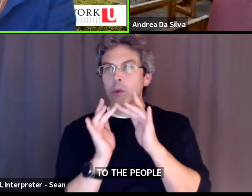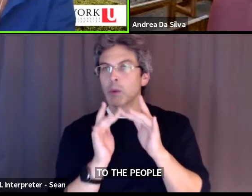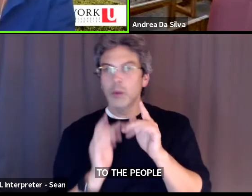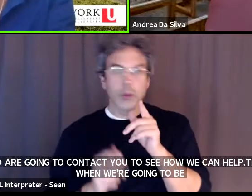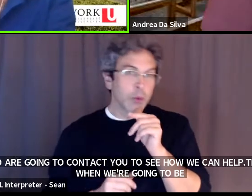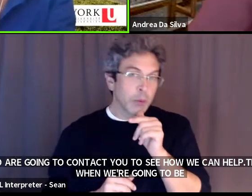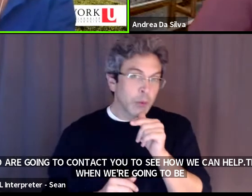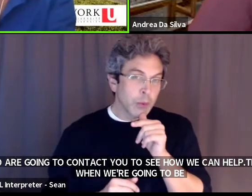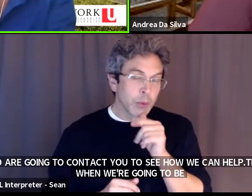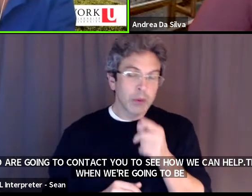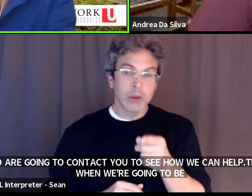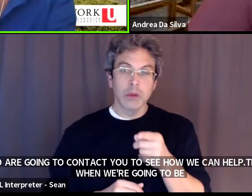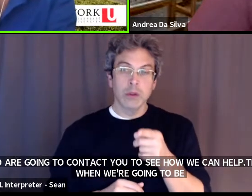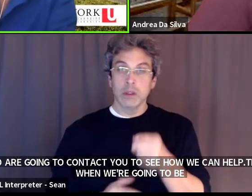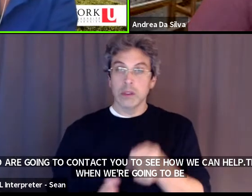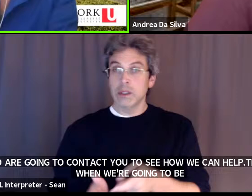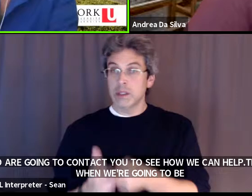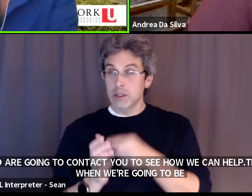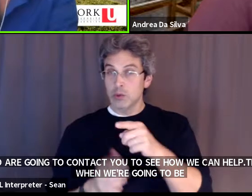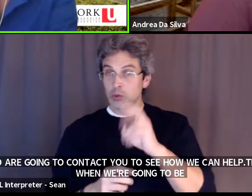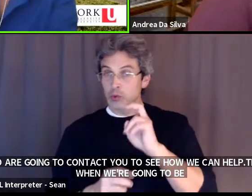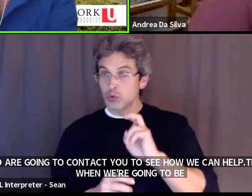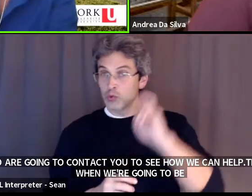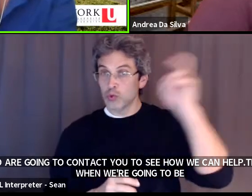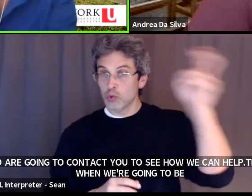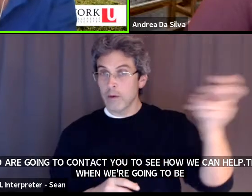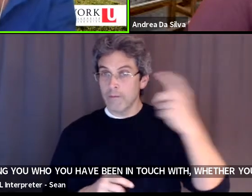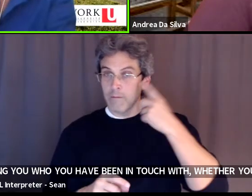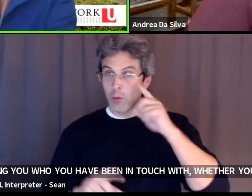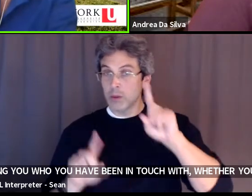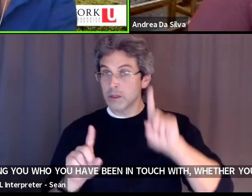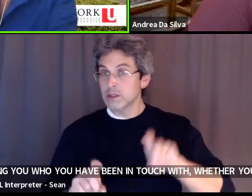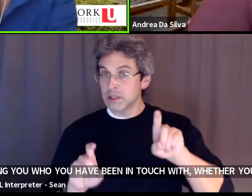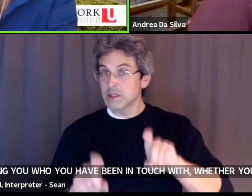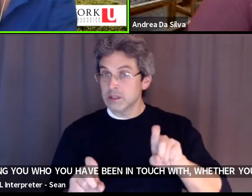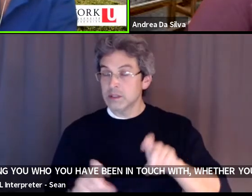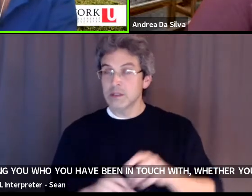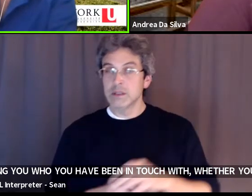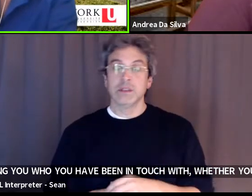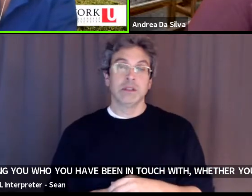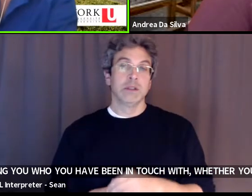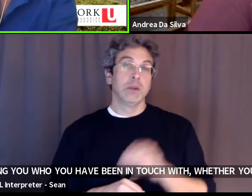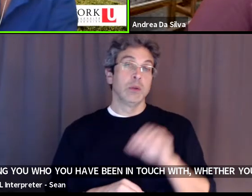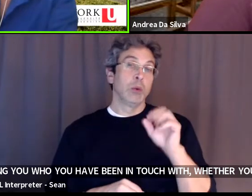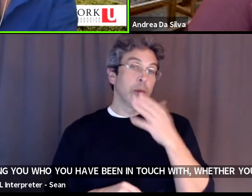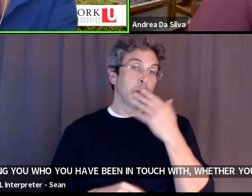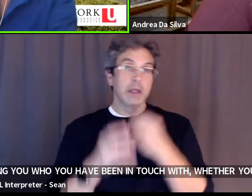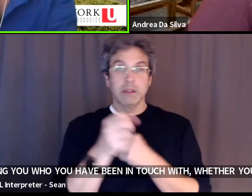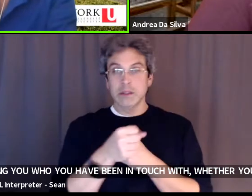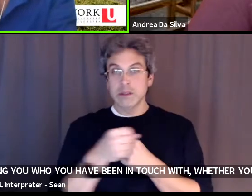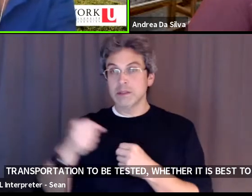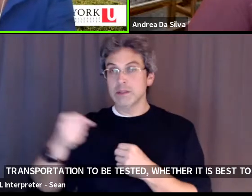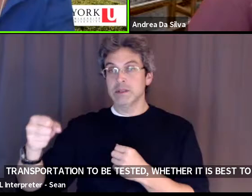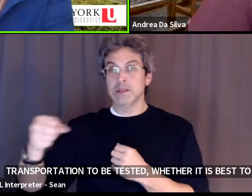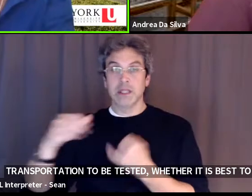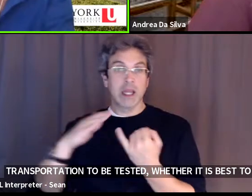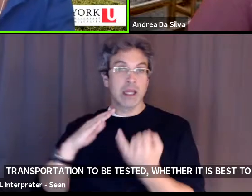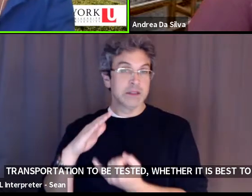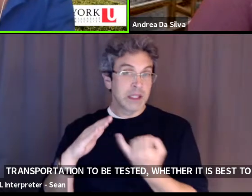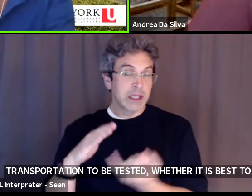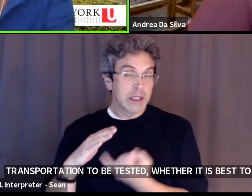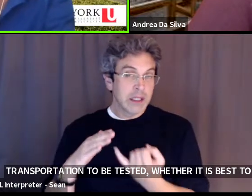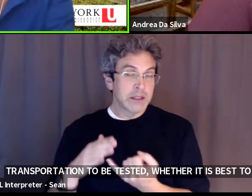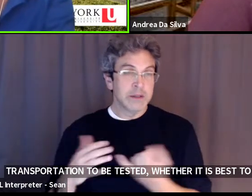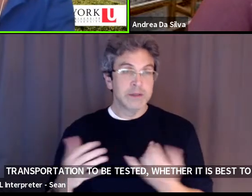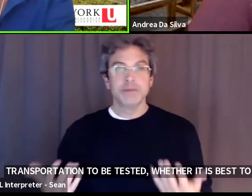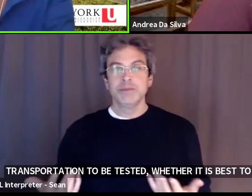need transportation to be tested, whether it's best to move you into a self-isolation unit, and to flag any